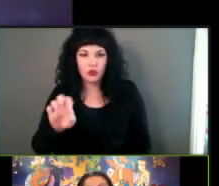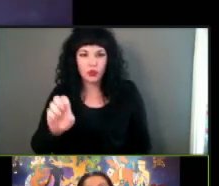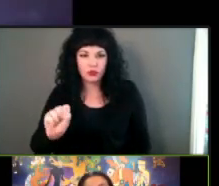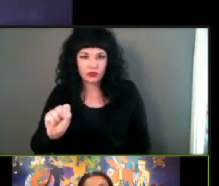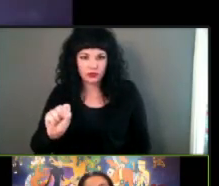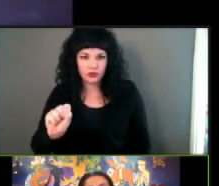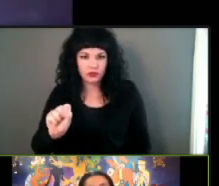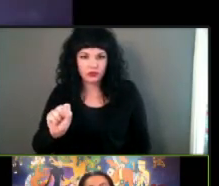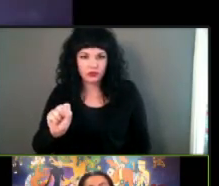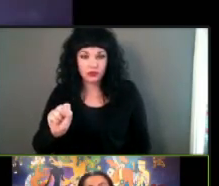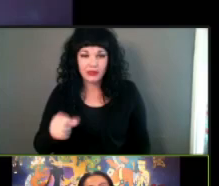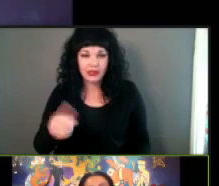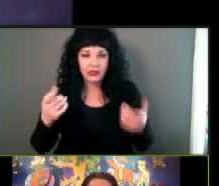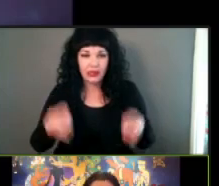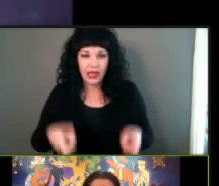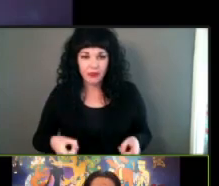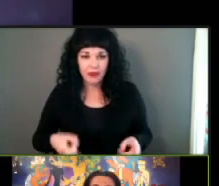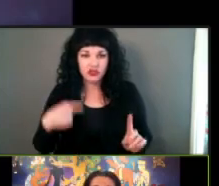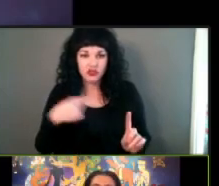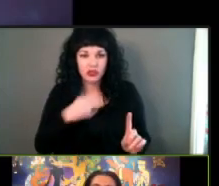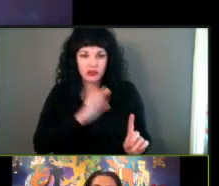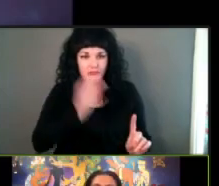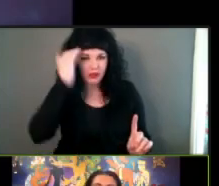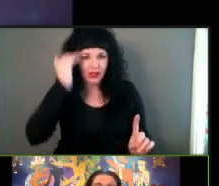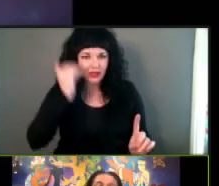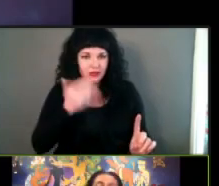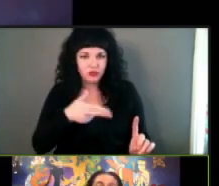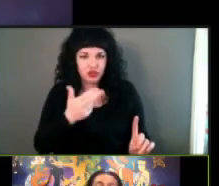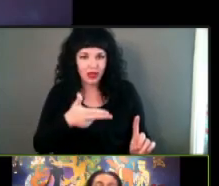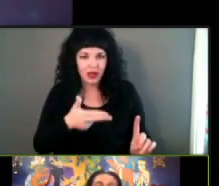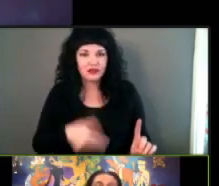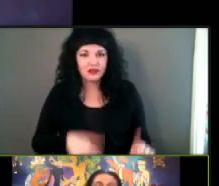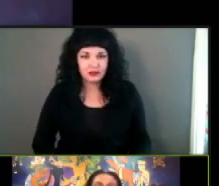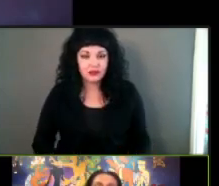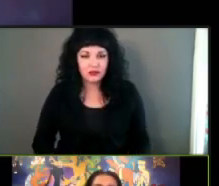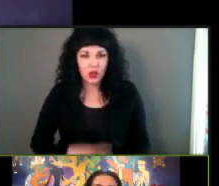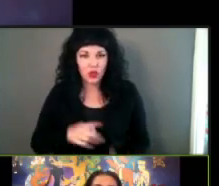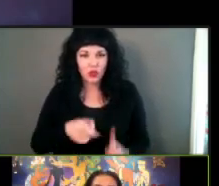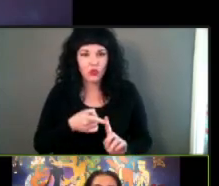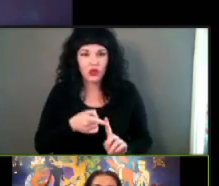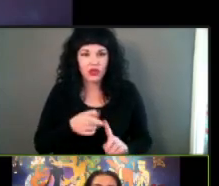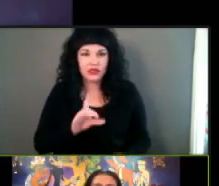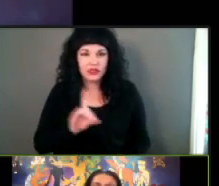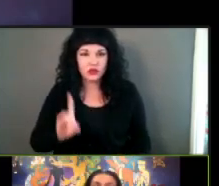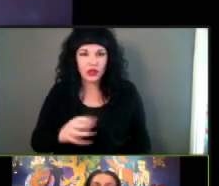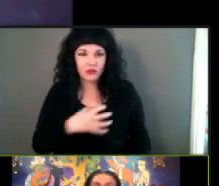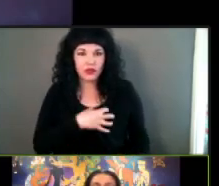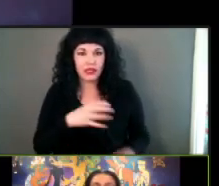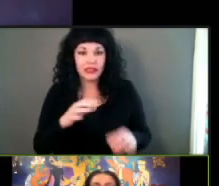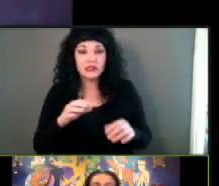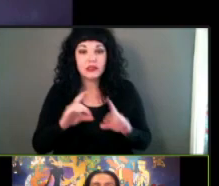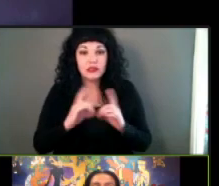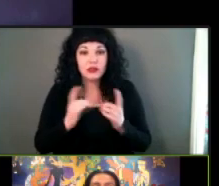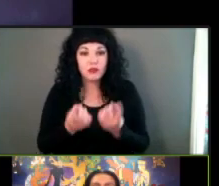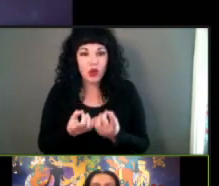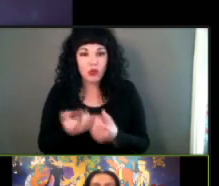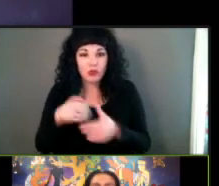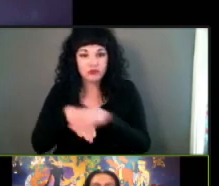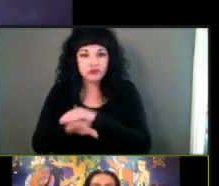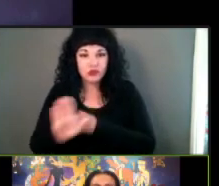the head when Detroit Police Department raided her home on the east side while she was asleep on her